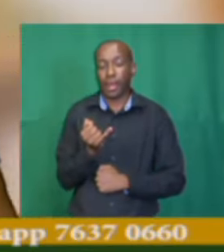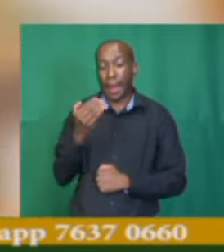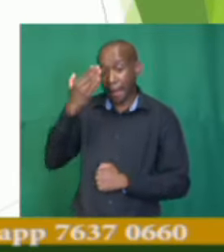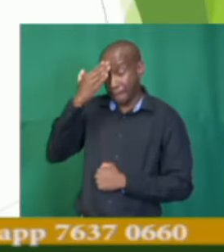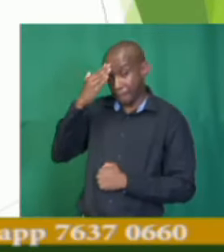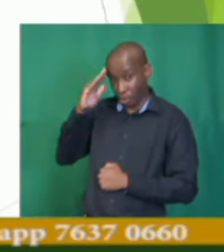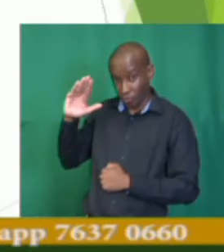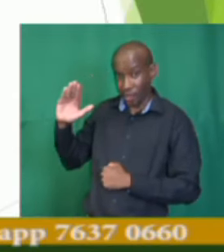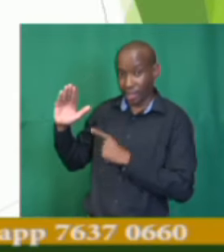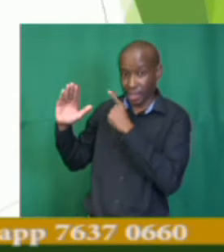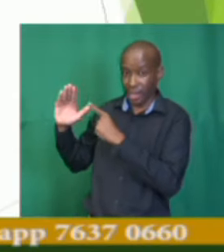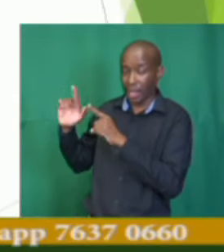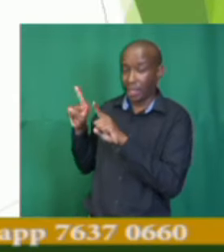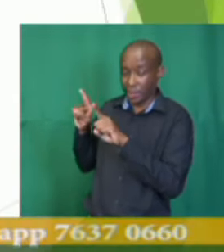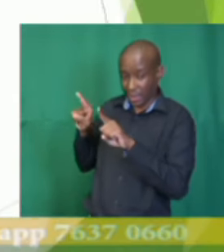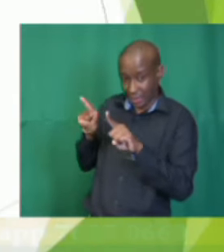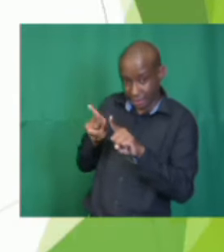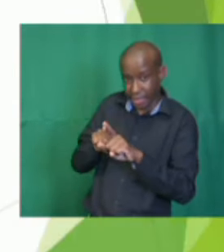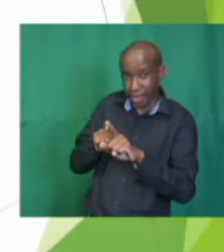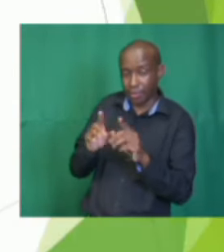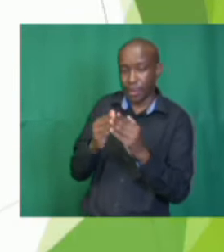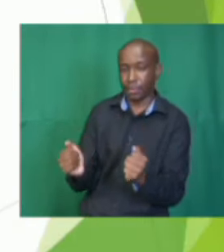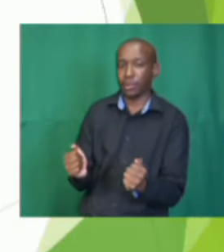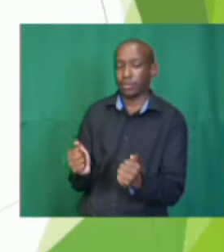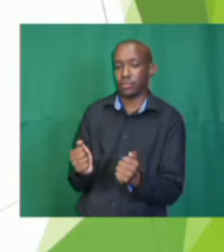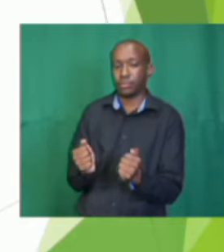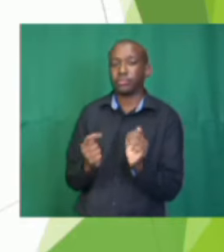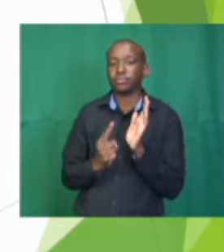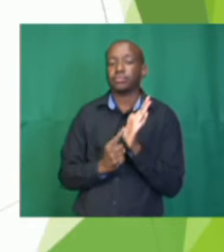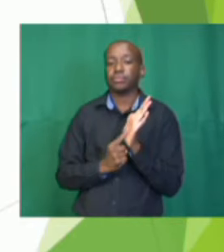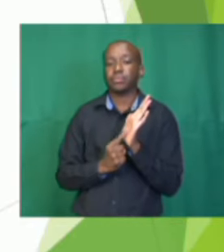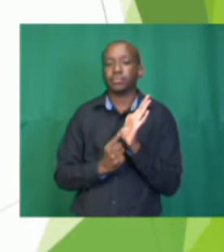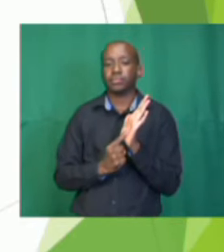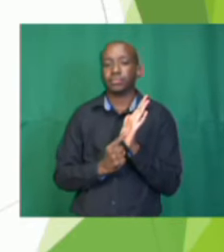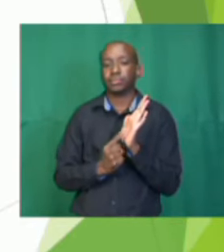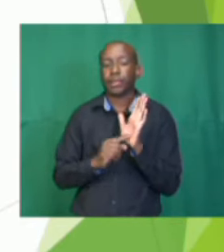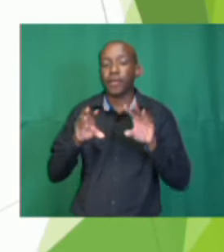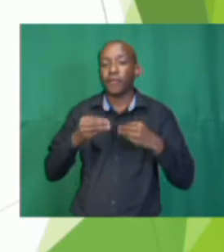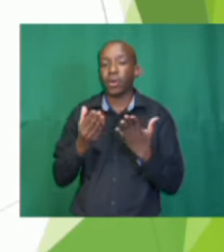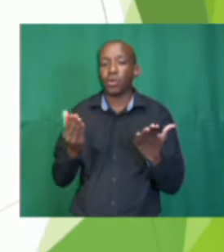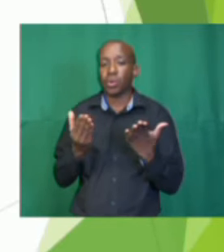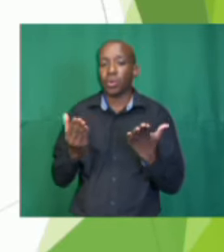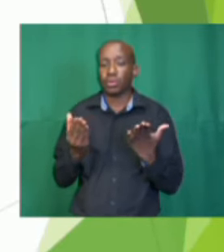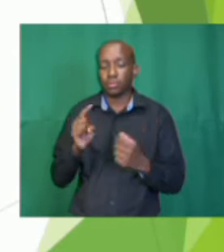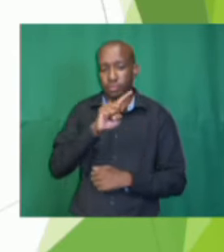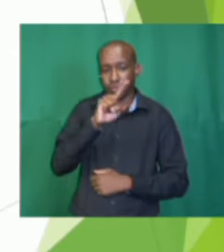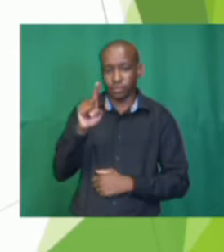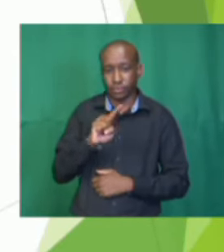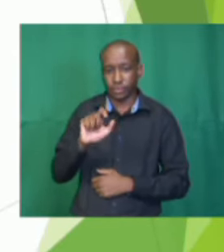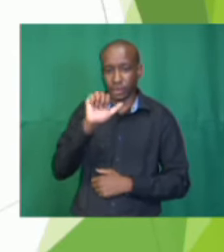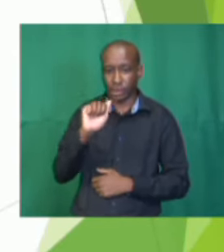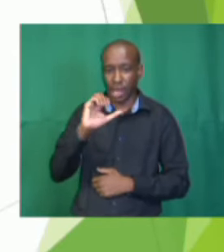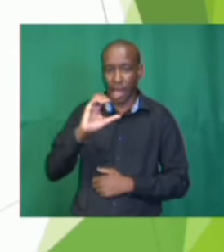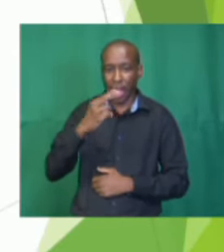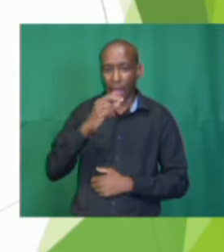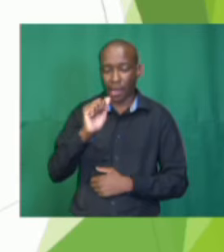Old Testament prophecies, and I've given one example of that is found in the book of Zechariah,